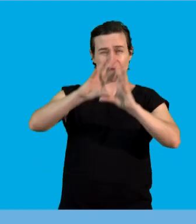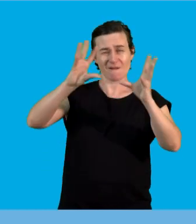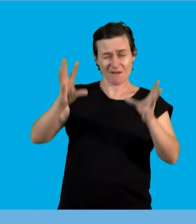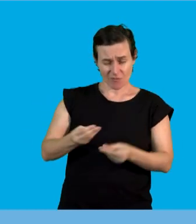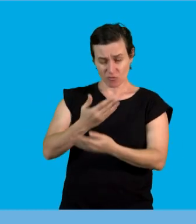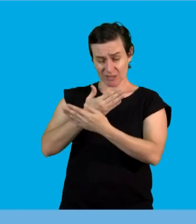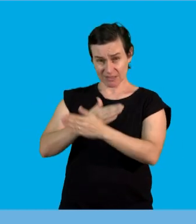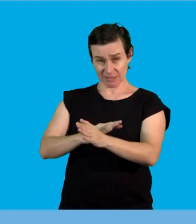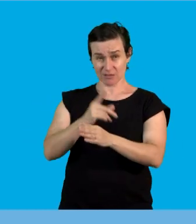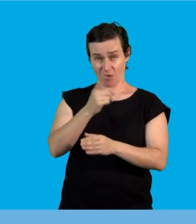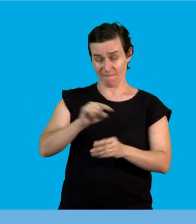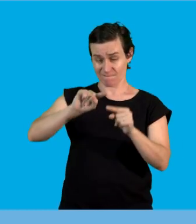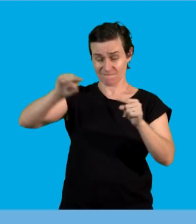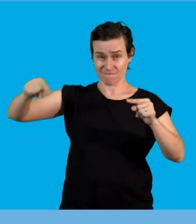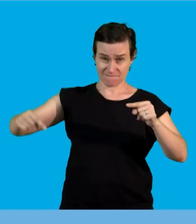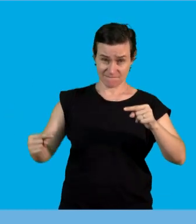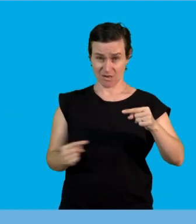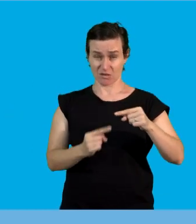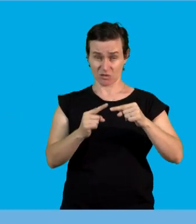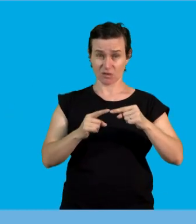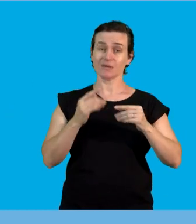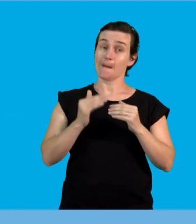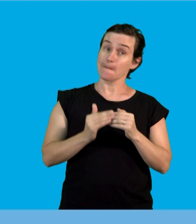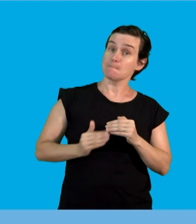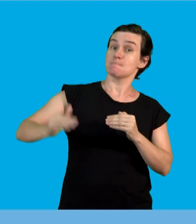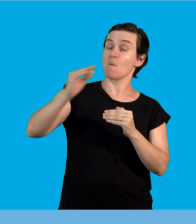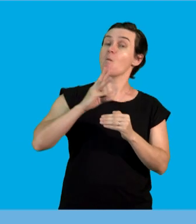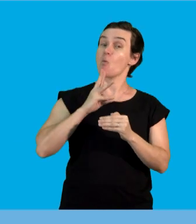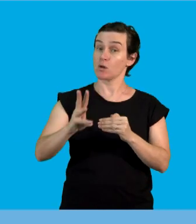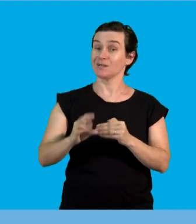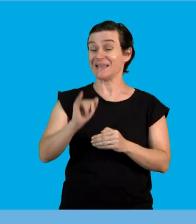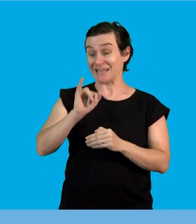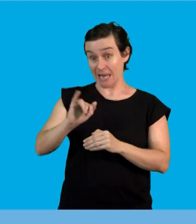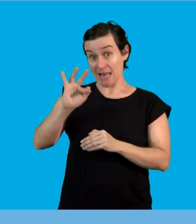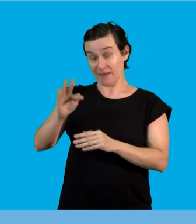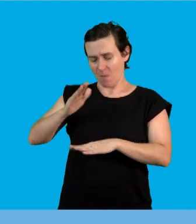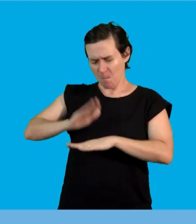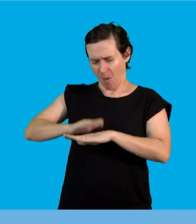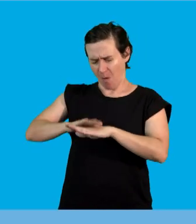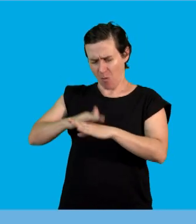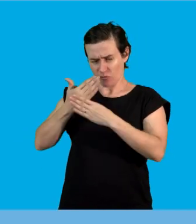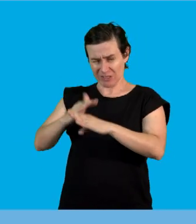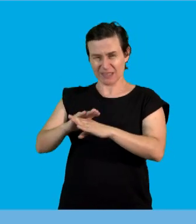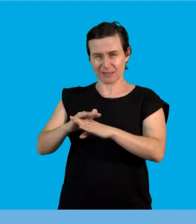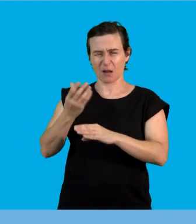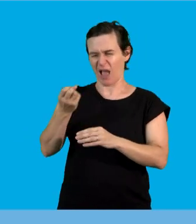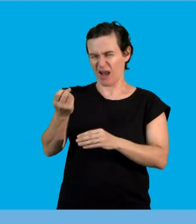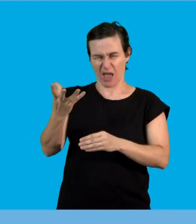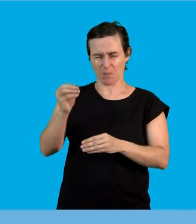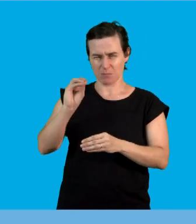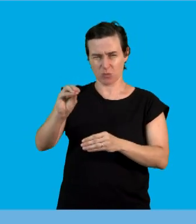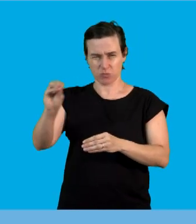of a circuit increases, resistance increases as more resistors are placed in parallel